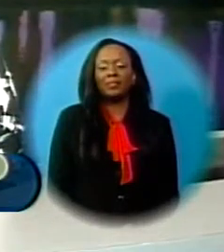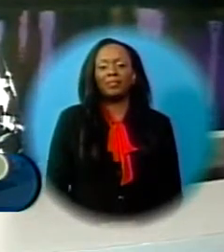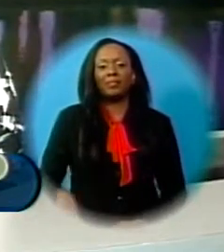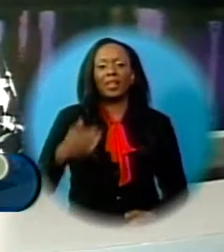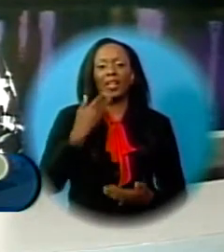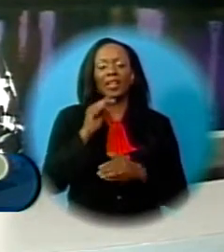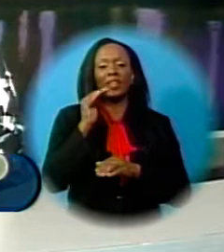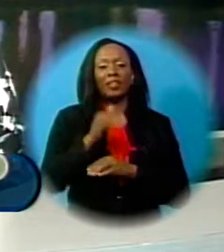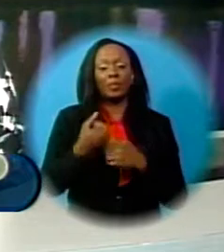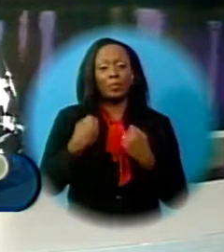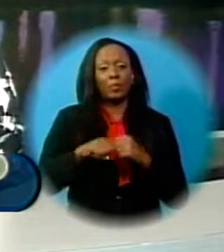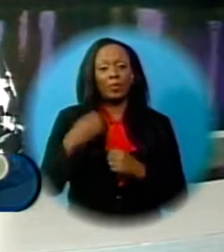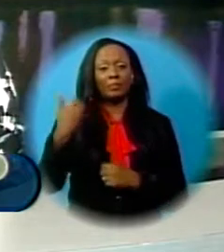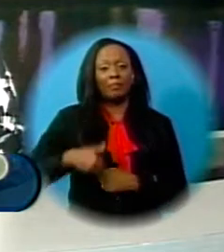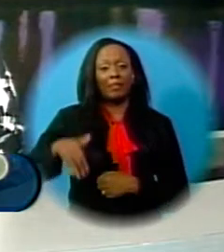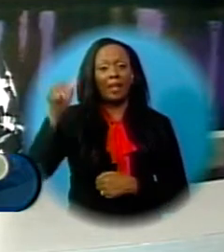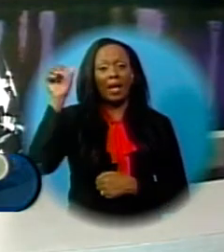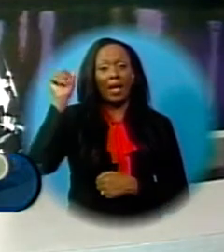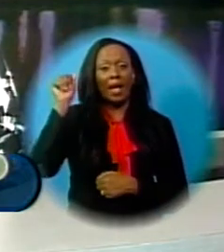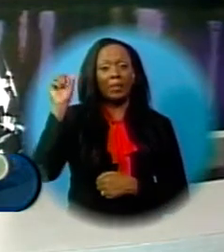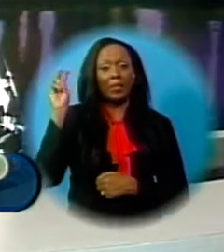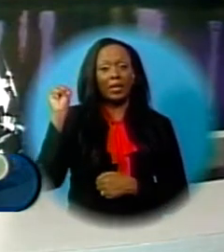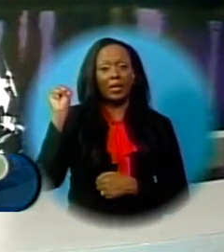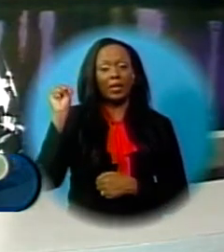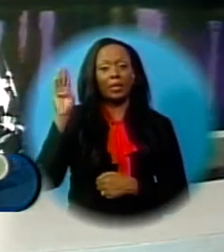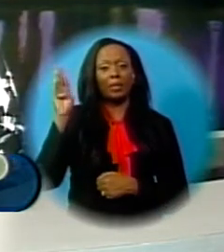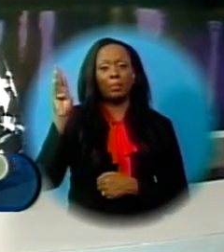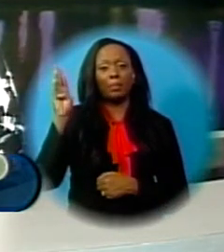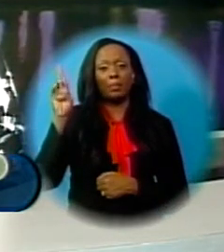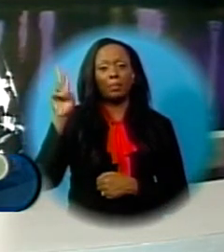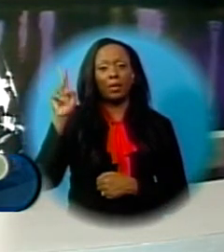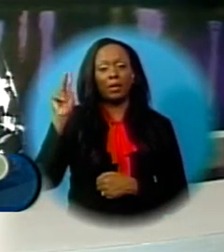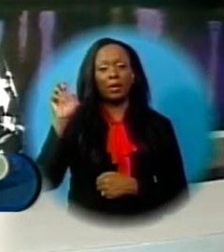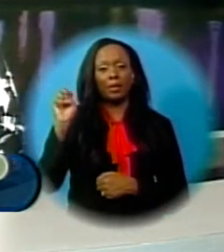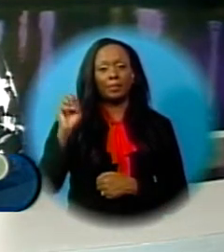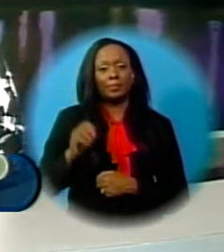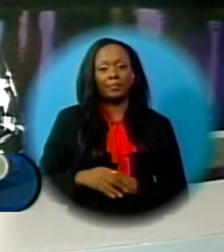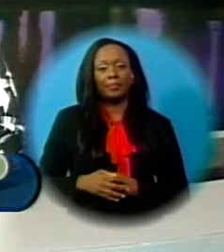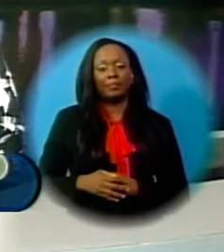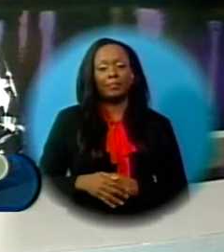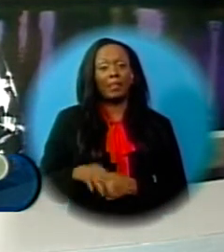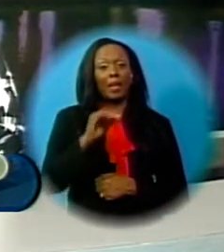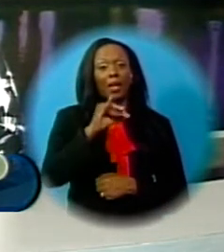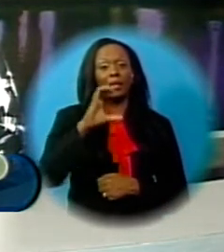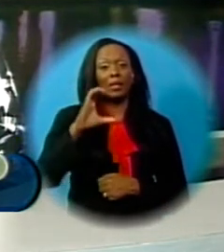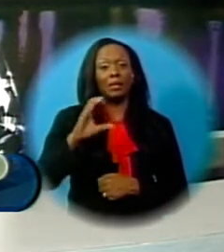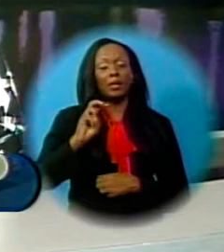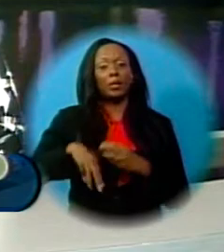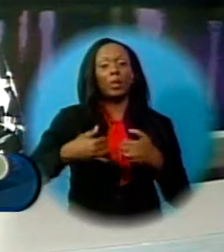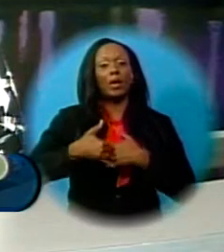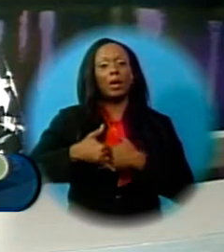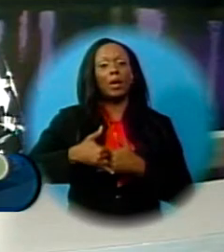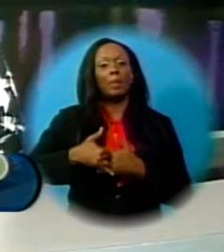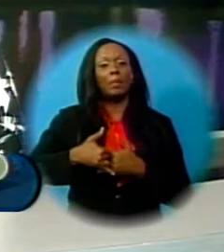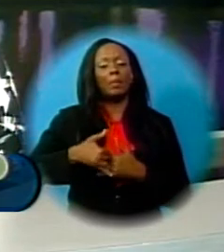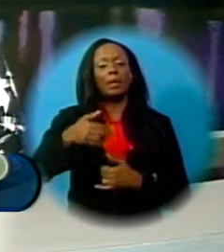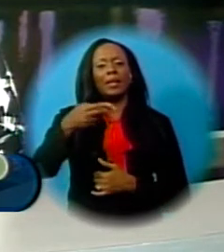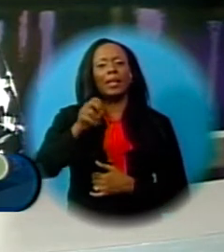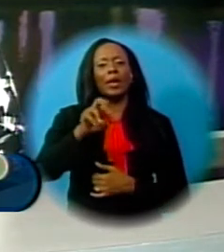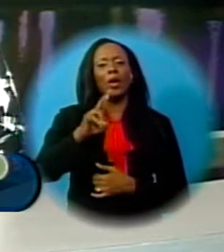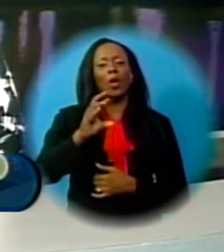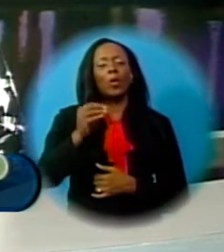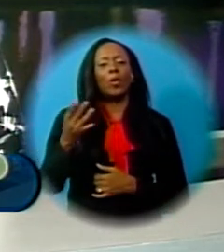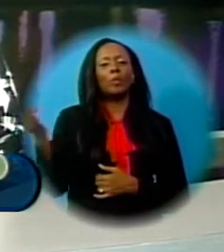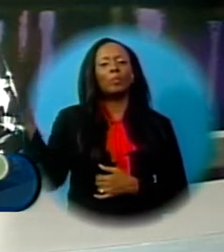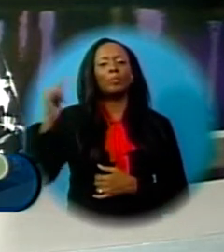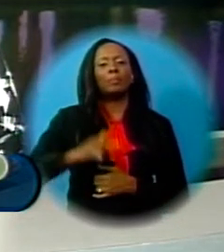Good evening with sports from Anne-Marie Burke. The ICC T20 World Cup hero is back home. Carlos Brathwaite, who struck